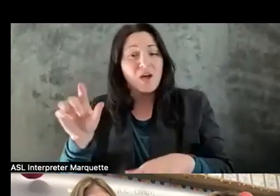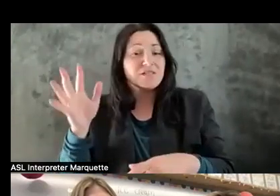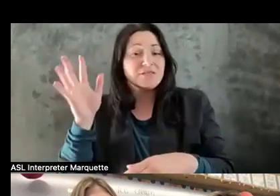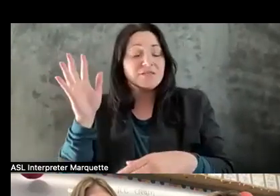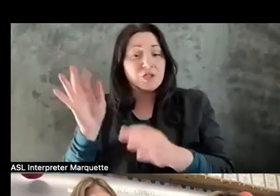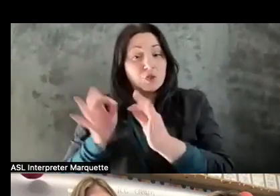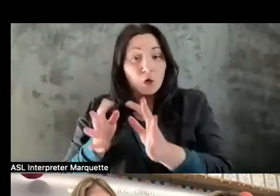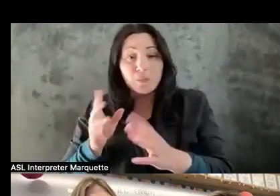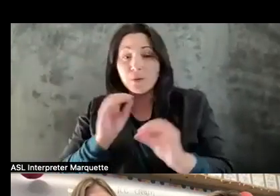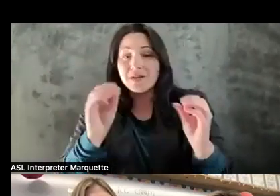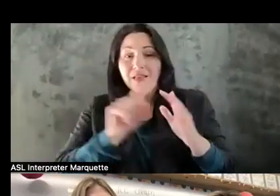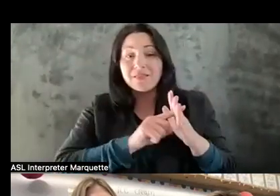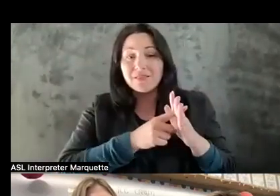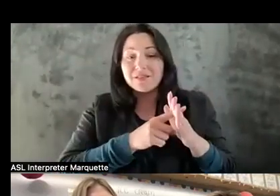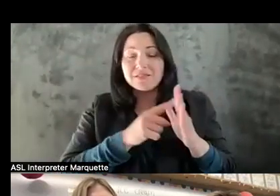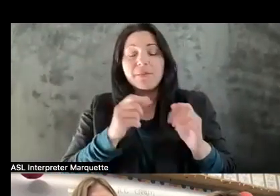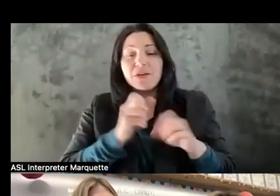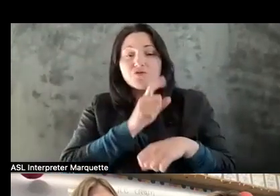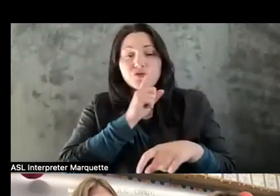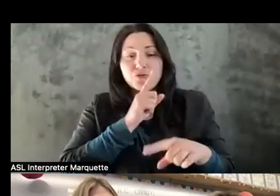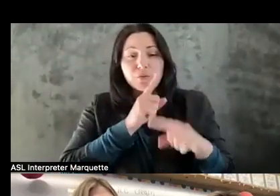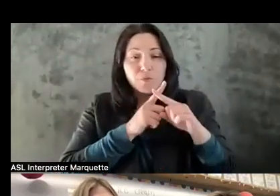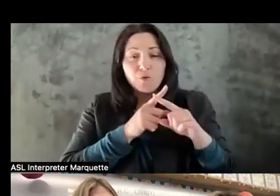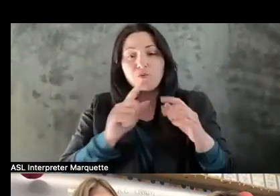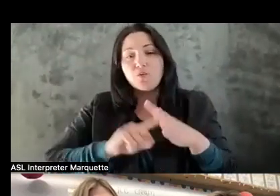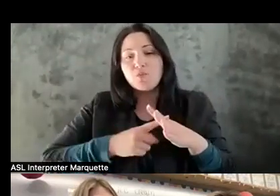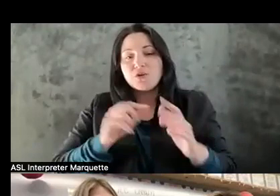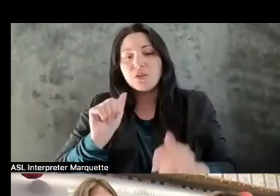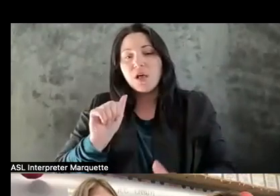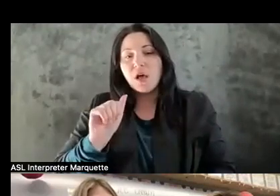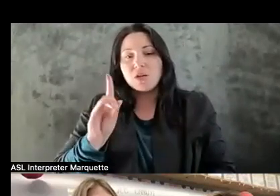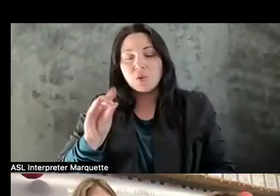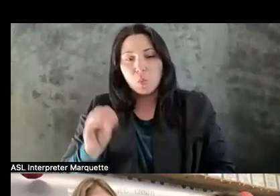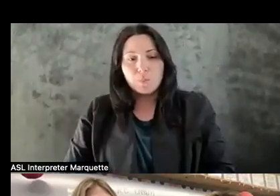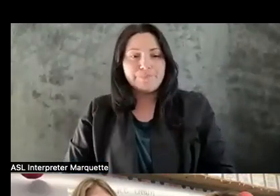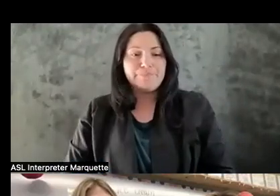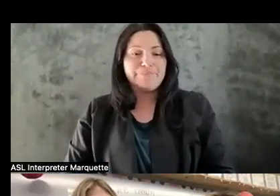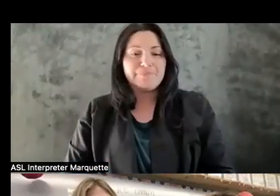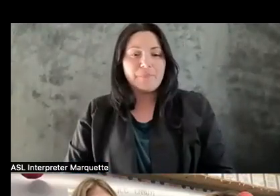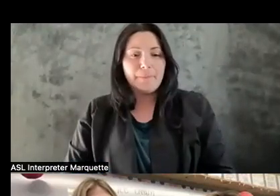the original speaker, be sure to click Mute Original Audio. Nothing.